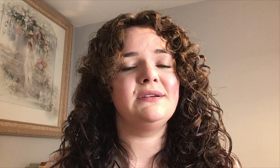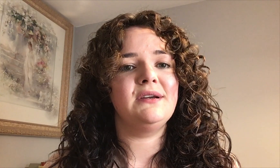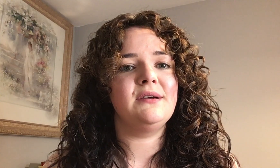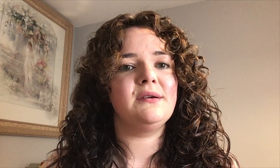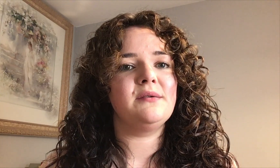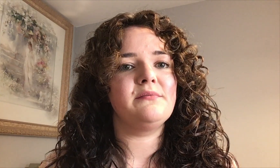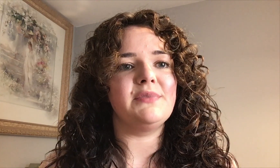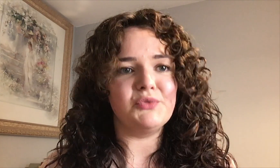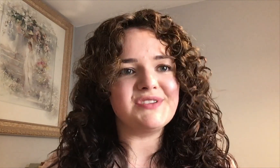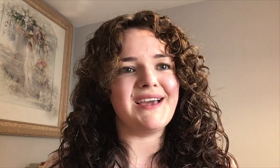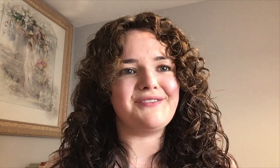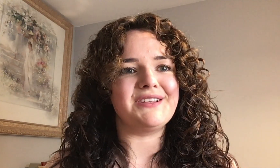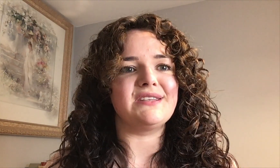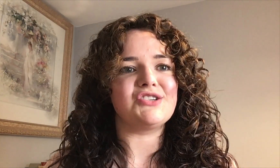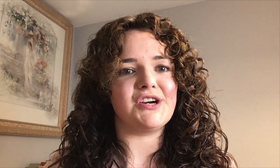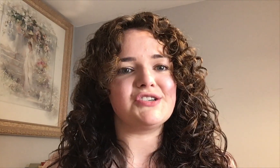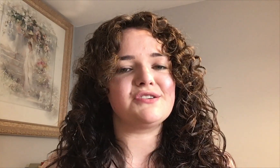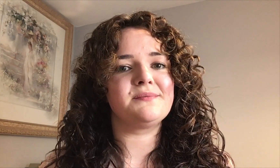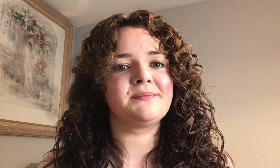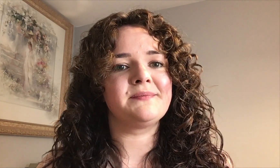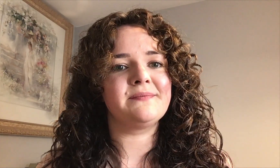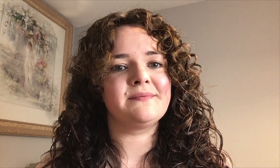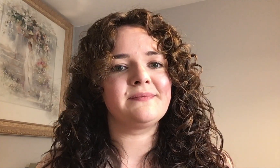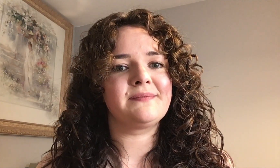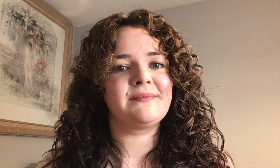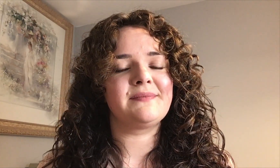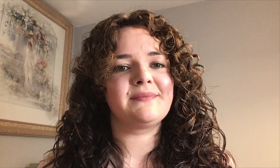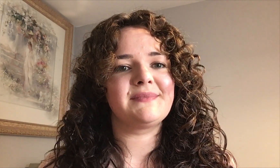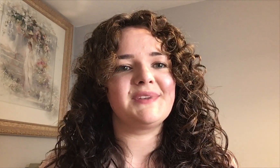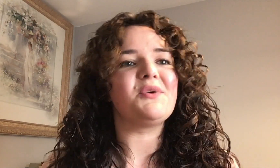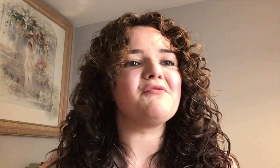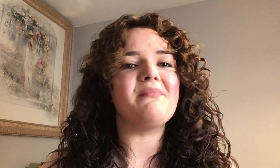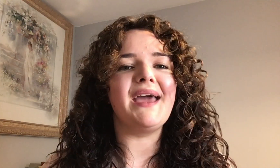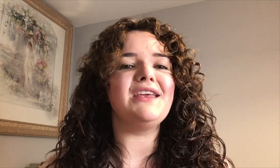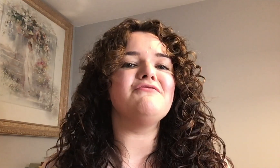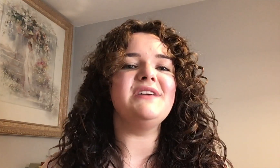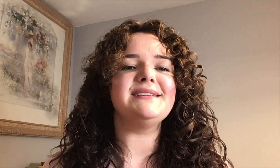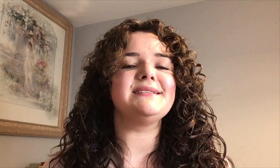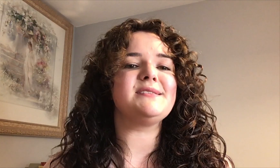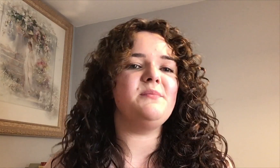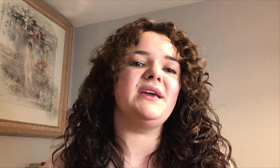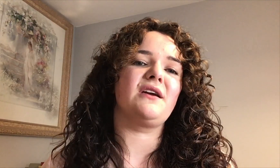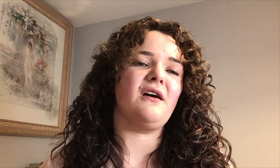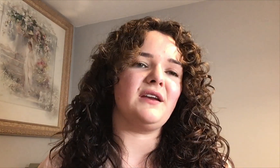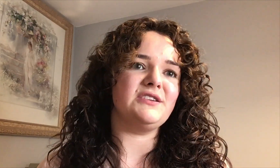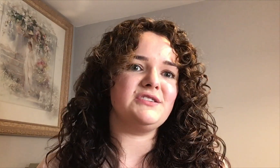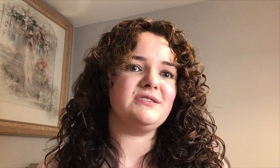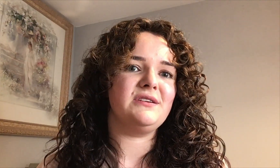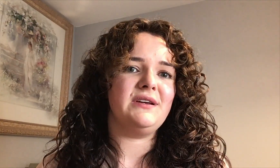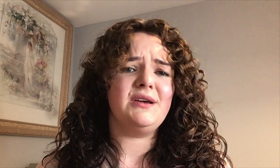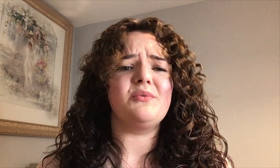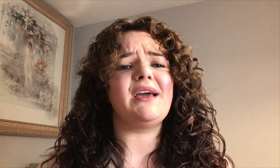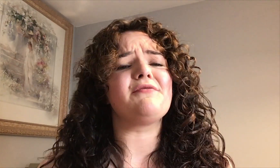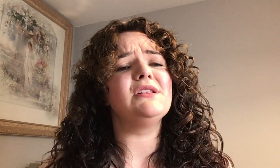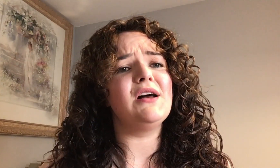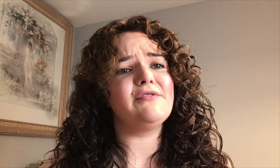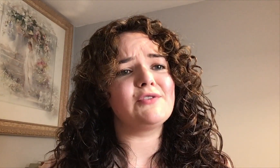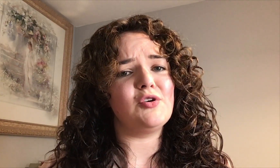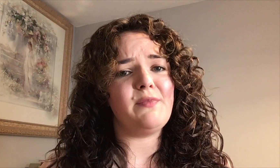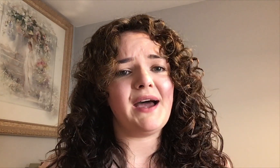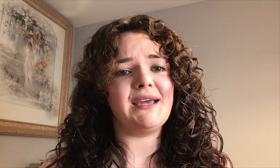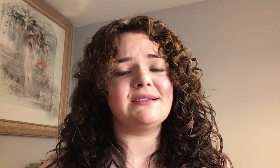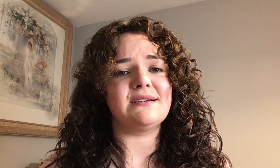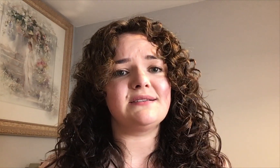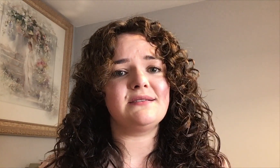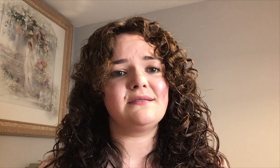encourager, but most definitely the church. We have many reasons to be encouraged. We have the love